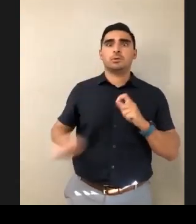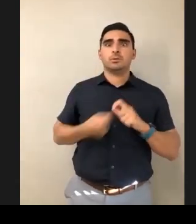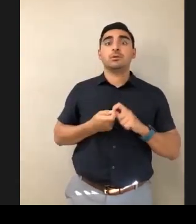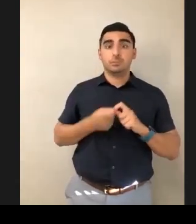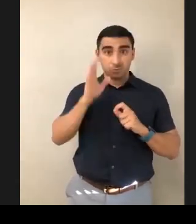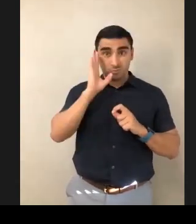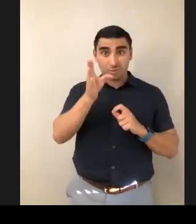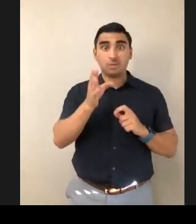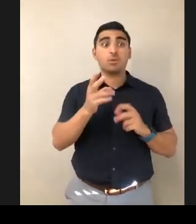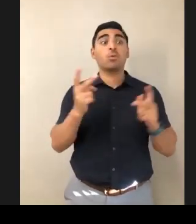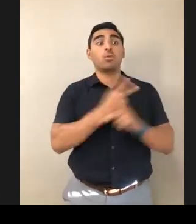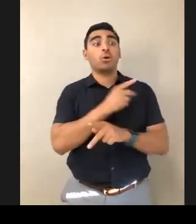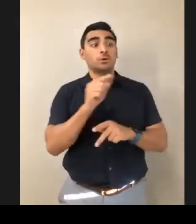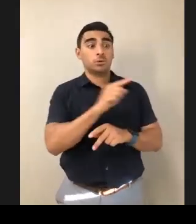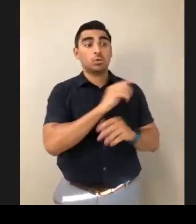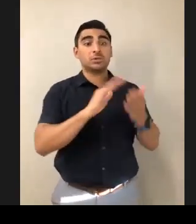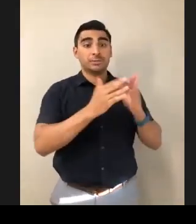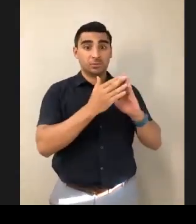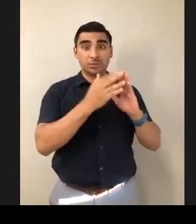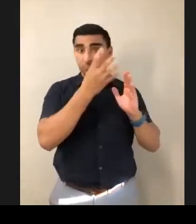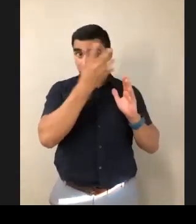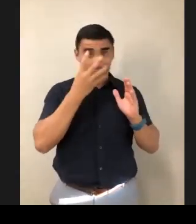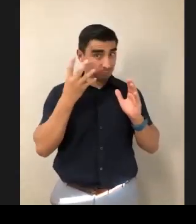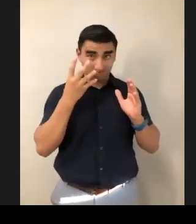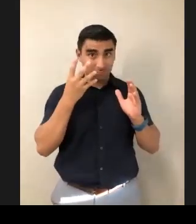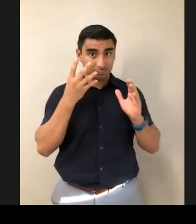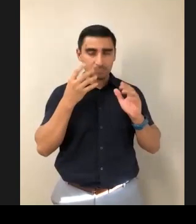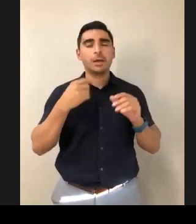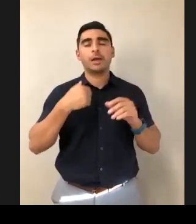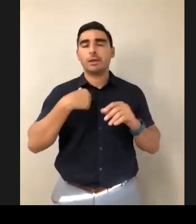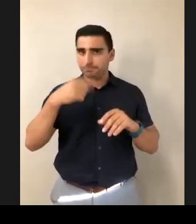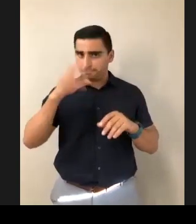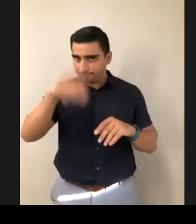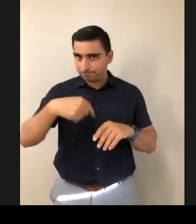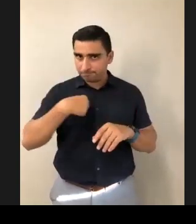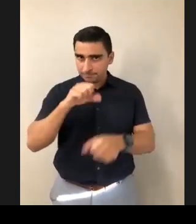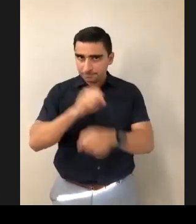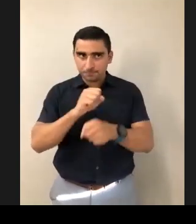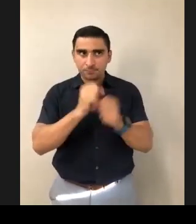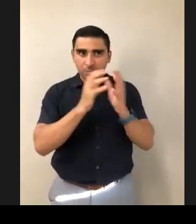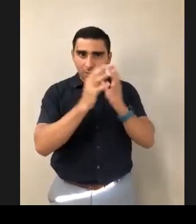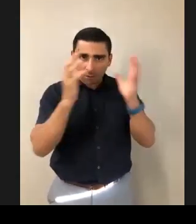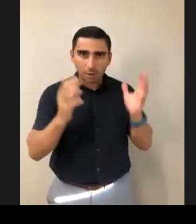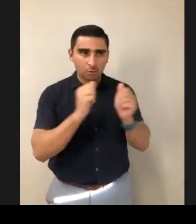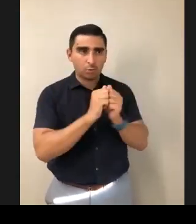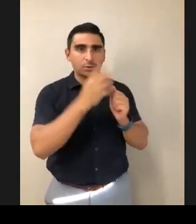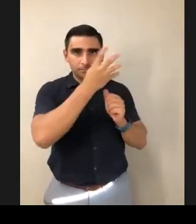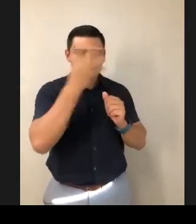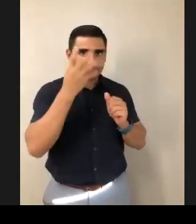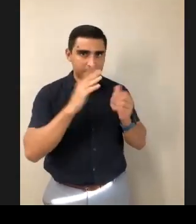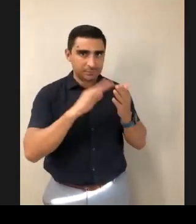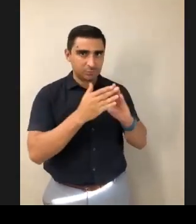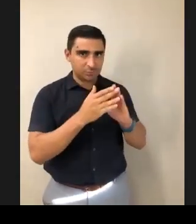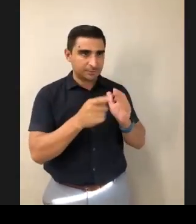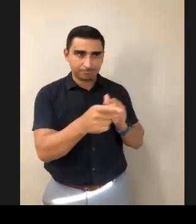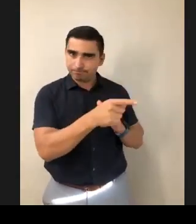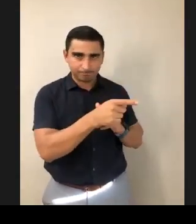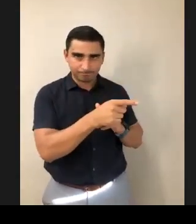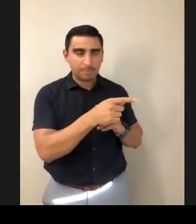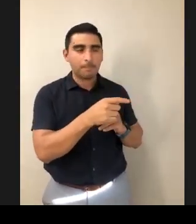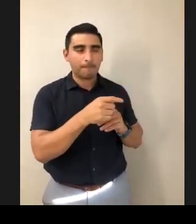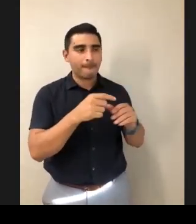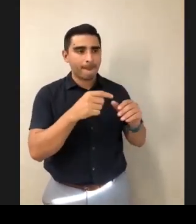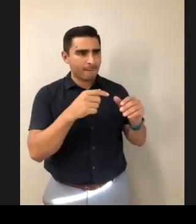communities like undocumented communities. Like I do a lot of work with undocumented communities to try to figure out the best ways to keep